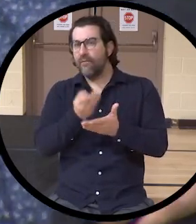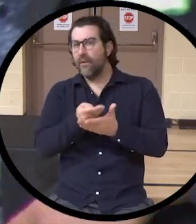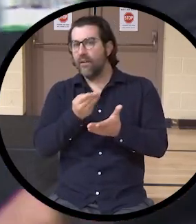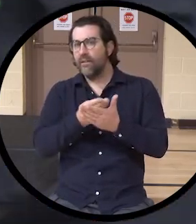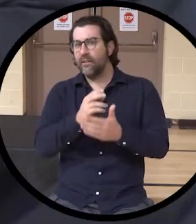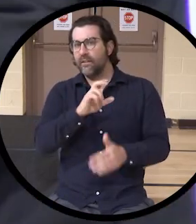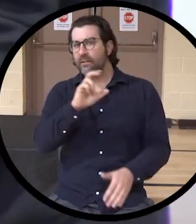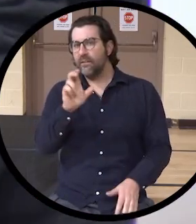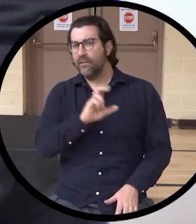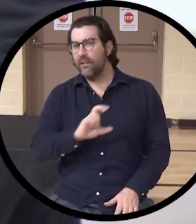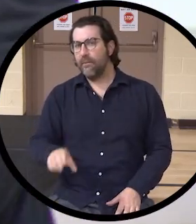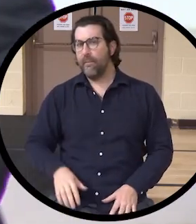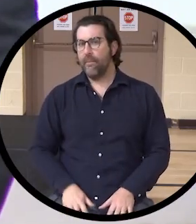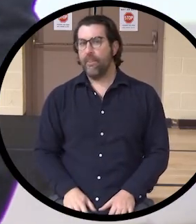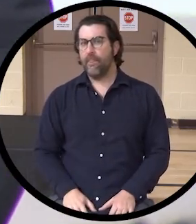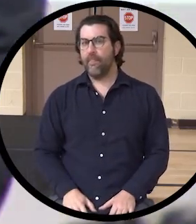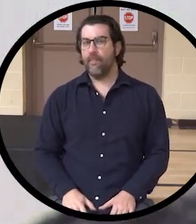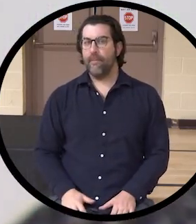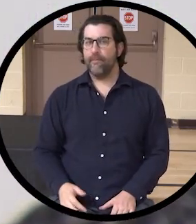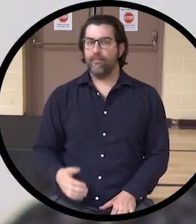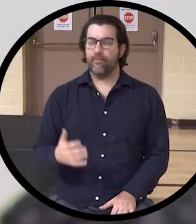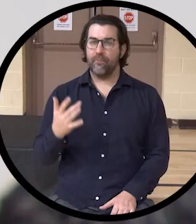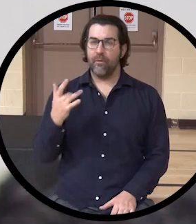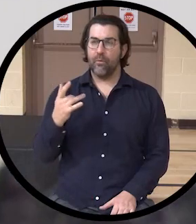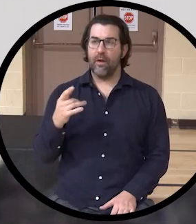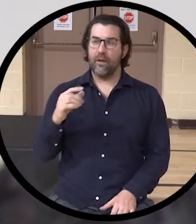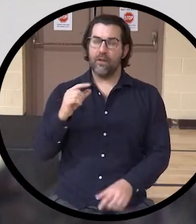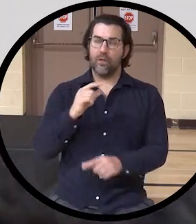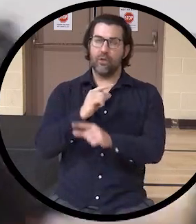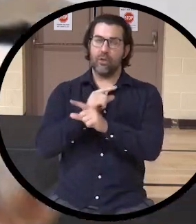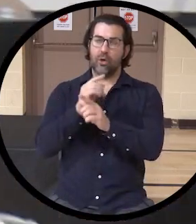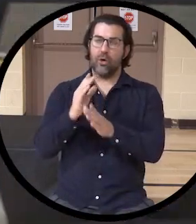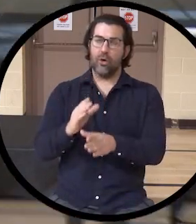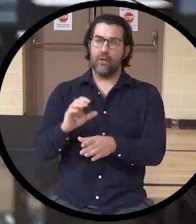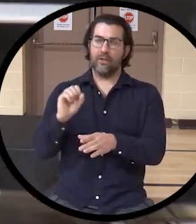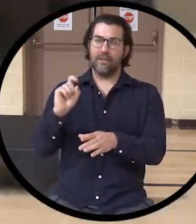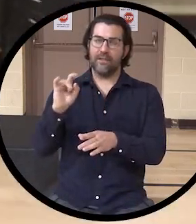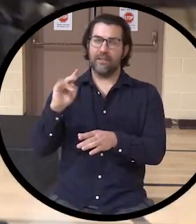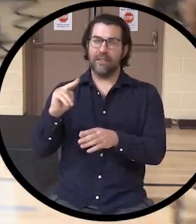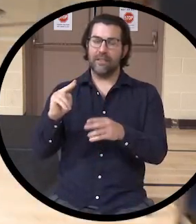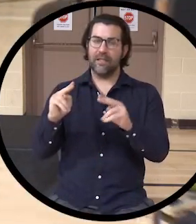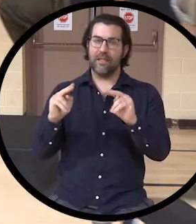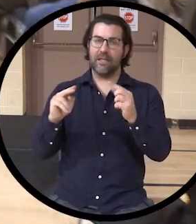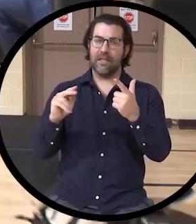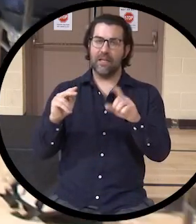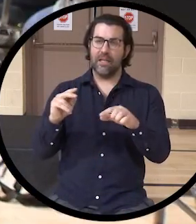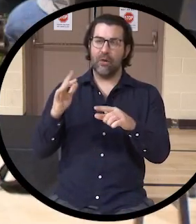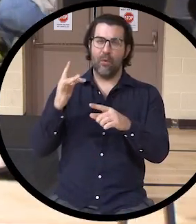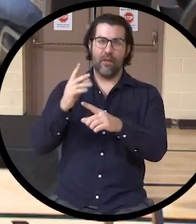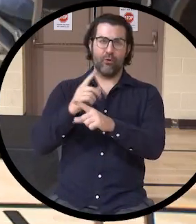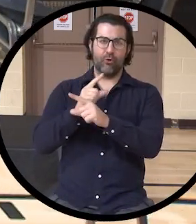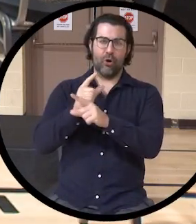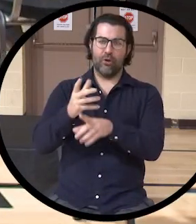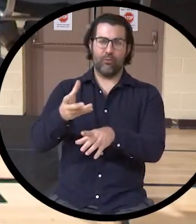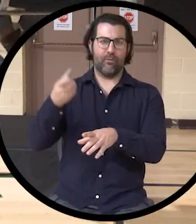Zoom. Why did they remove the crossing guard at Stanton and Negley if the intersection is so hazardous?